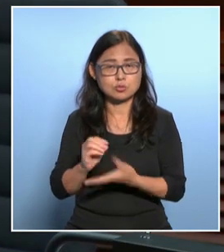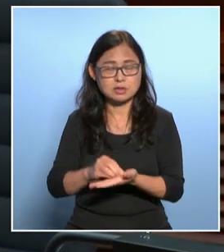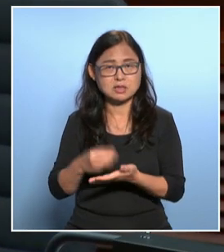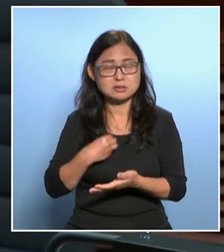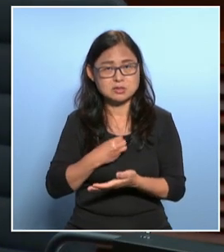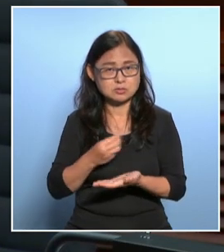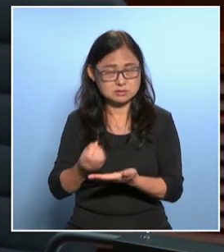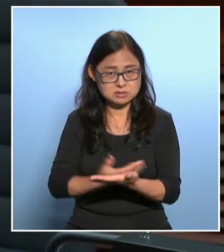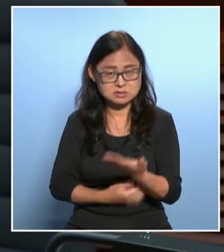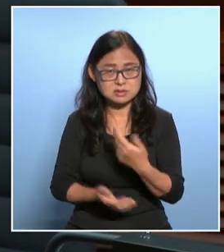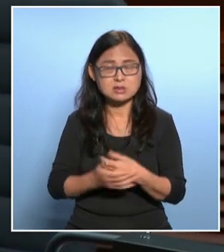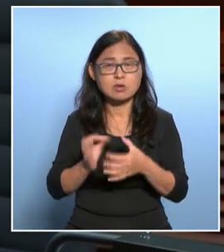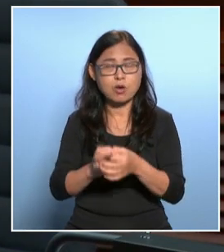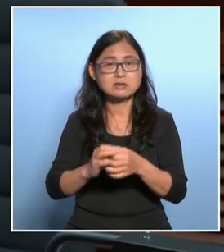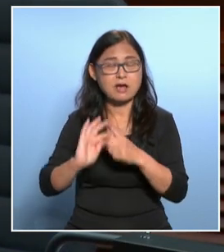AMD,